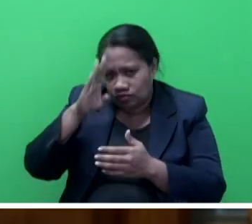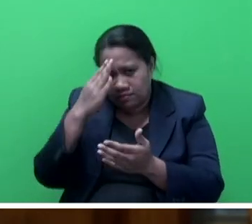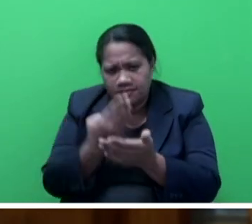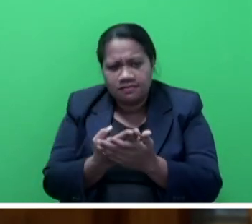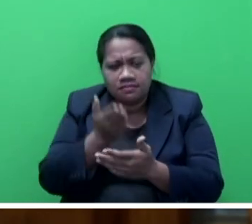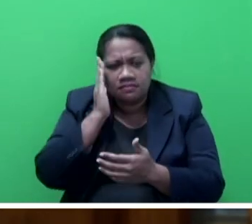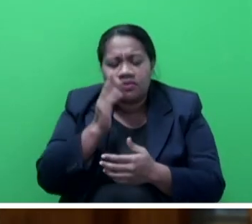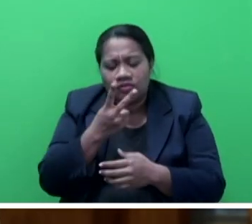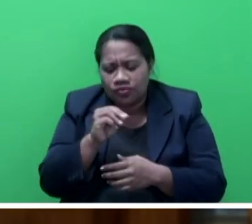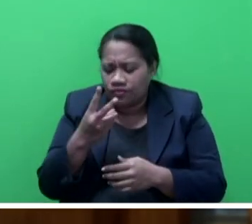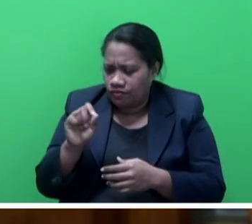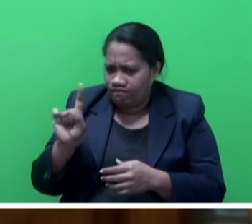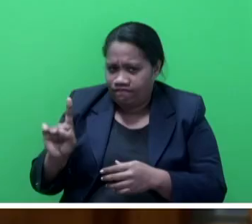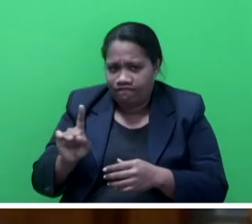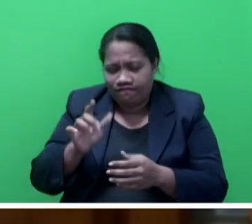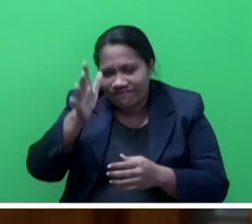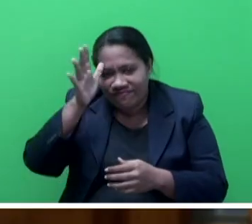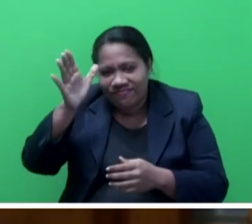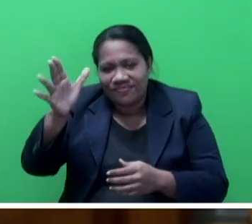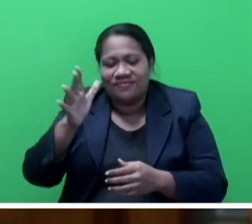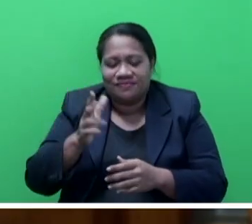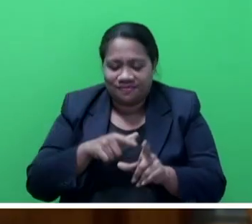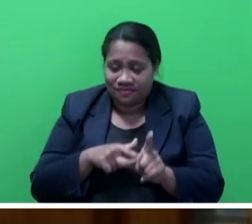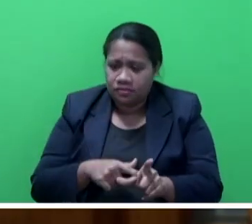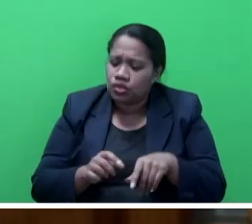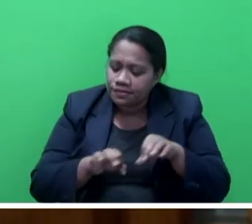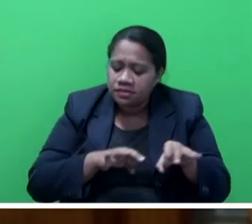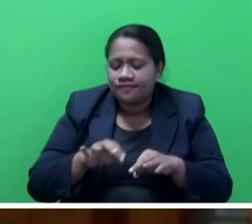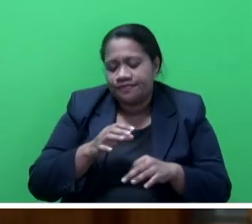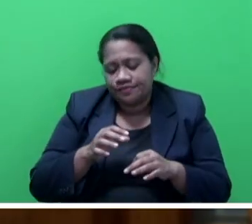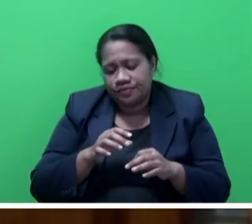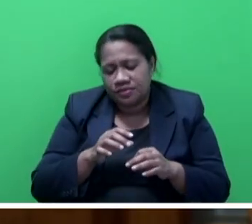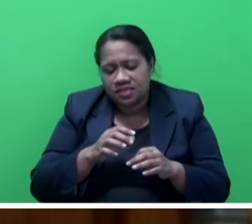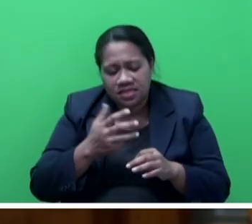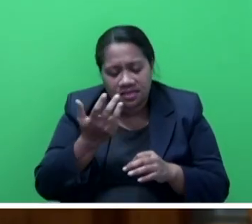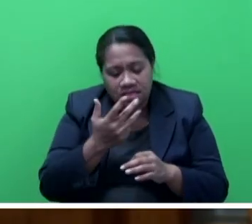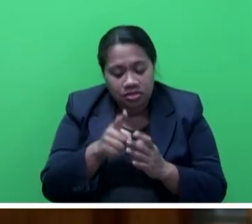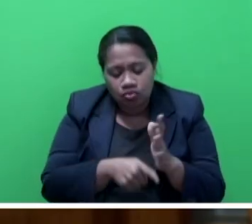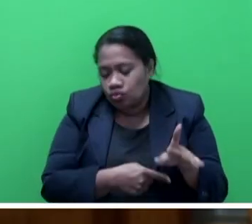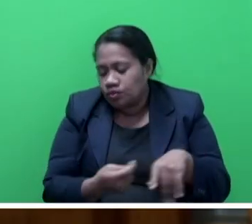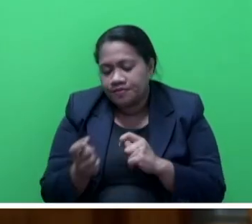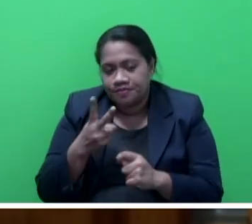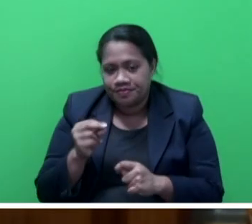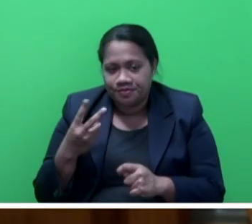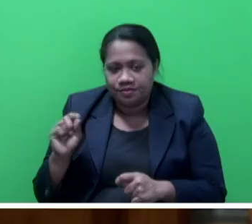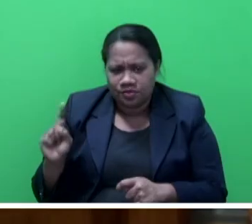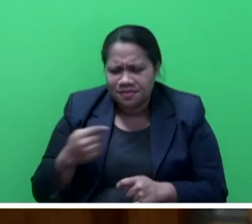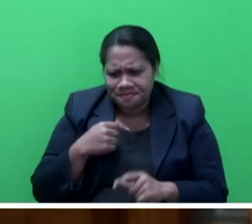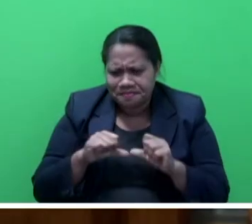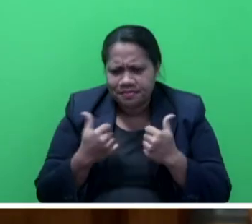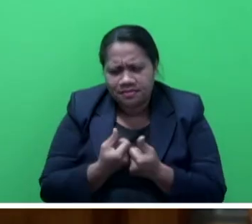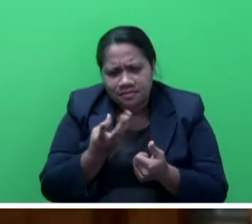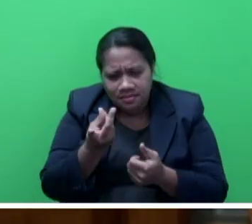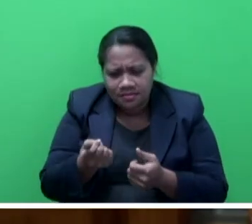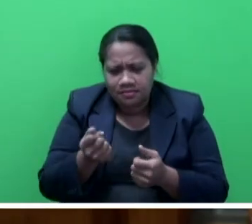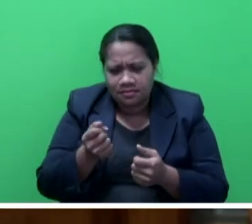2021 academic year as planned on the 19th January 2021. I do agree that some students are still in learning